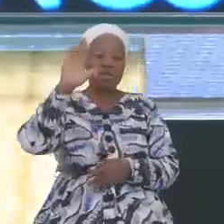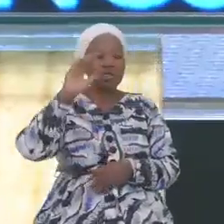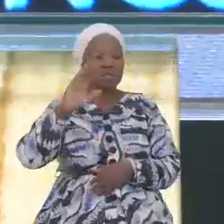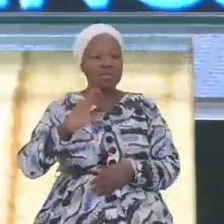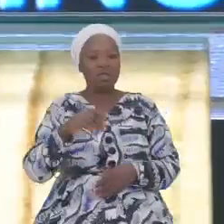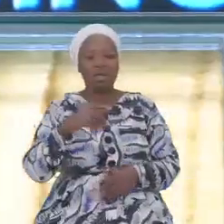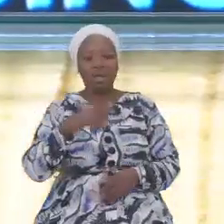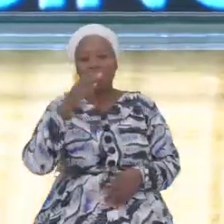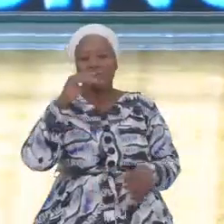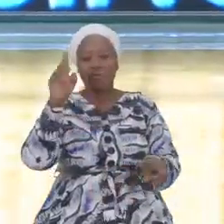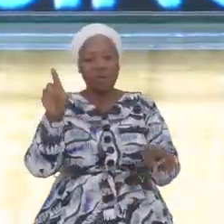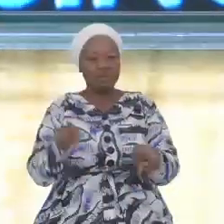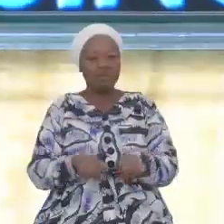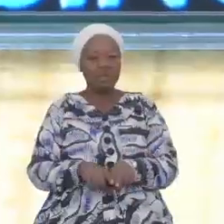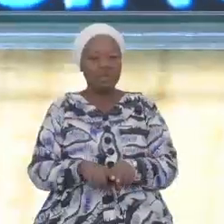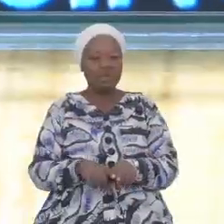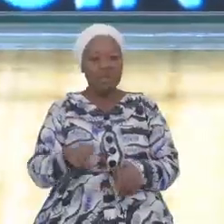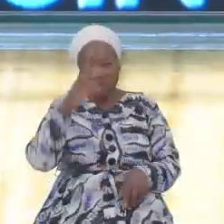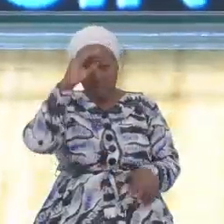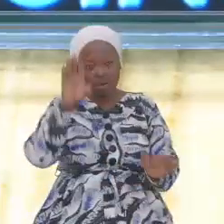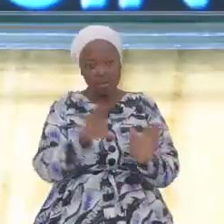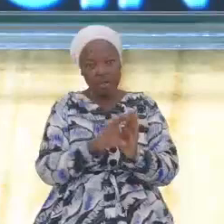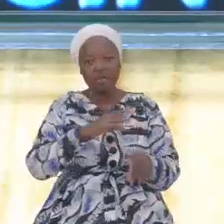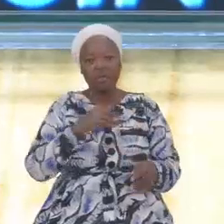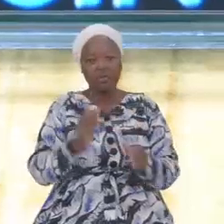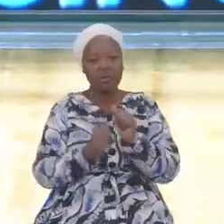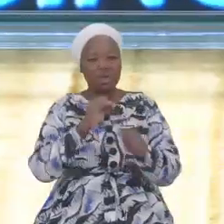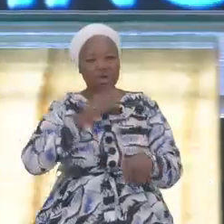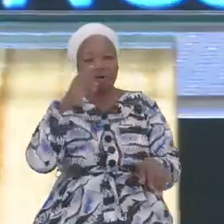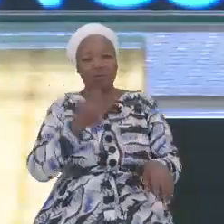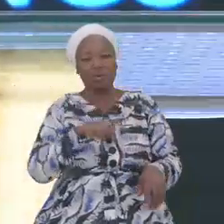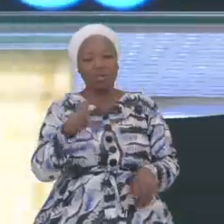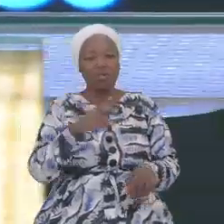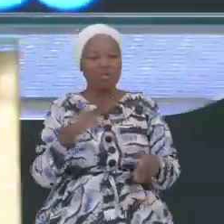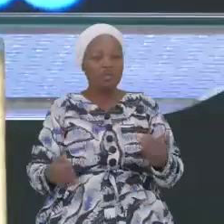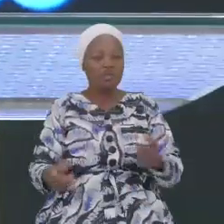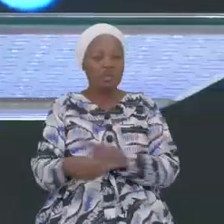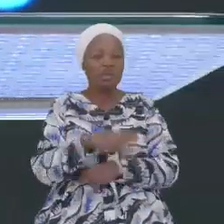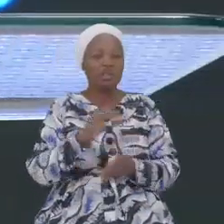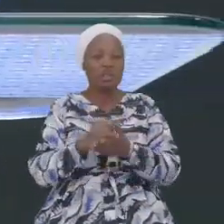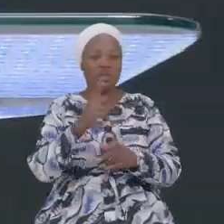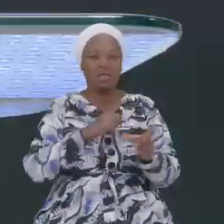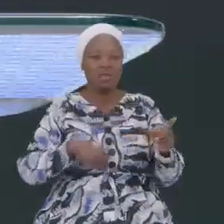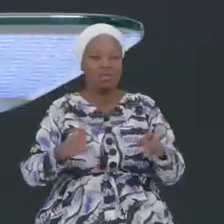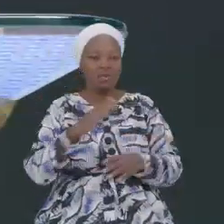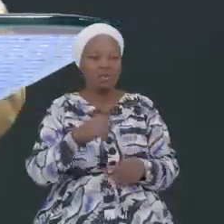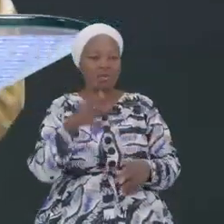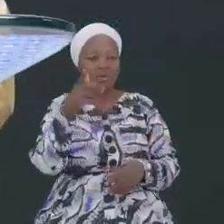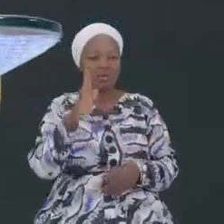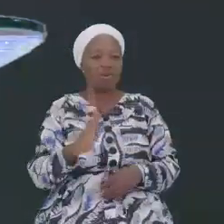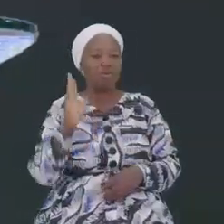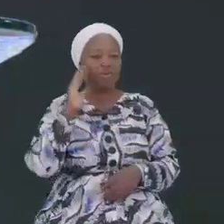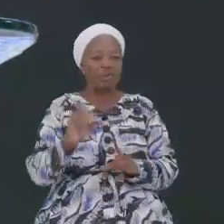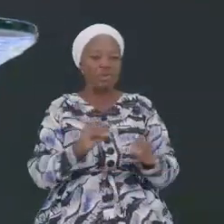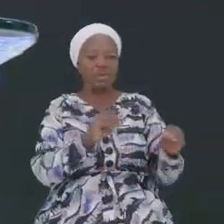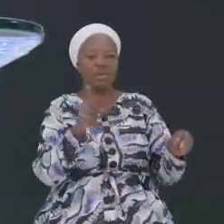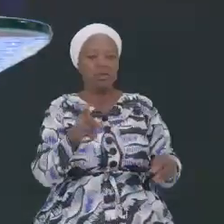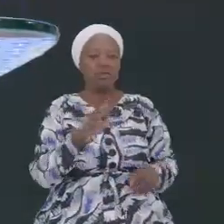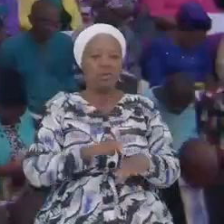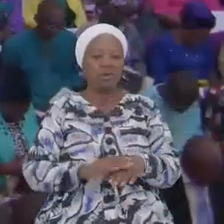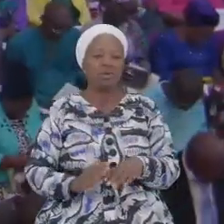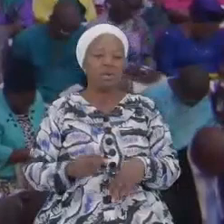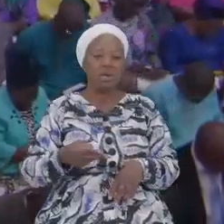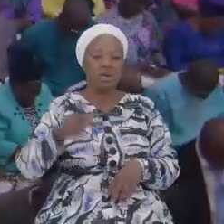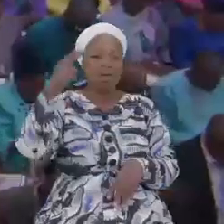commandments, which I command thee this day, that the Lord thy God will set thee on